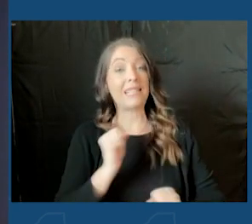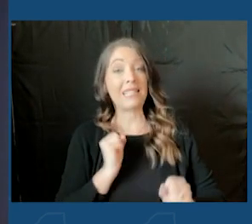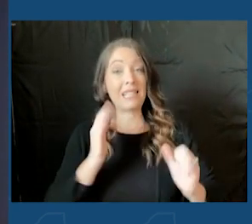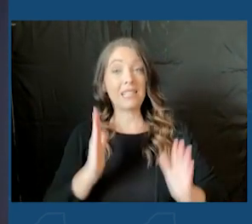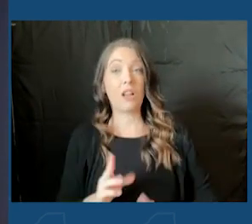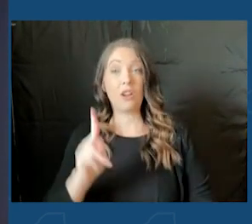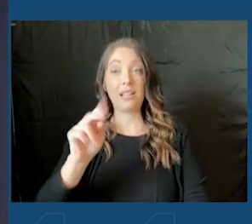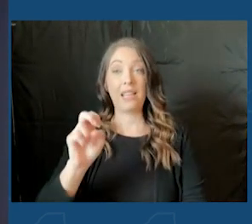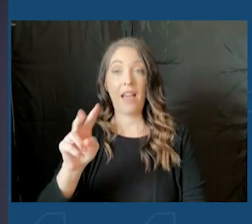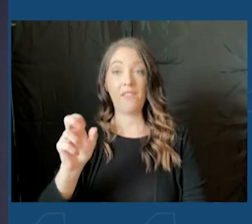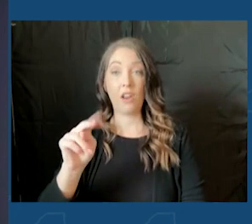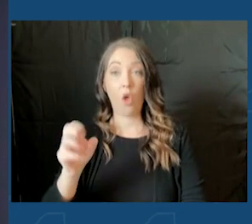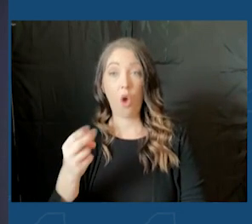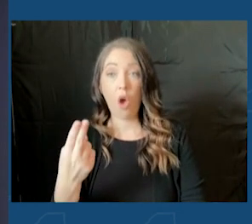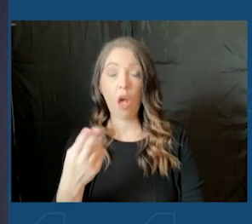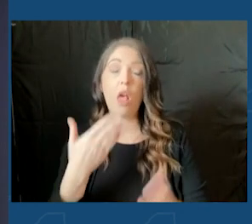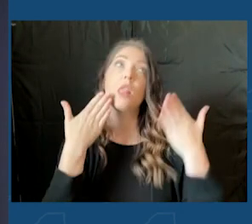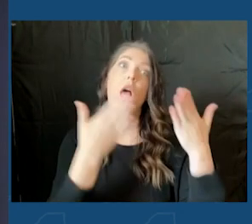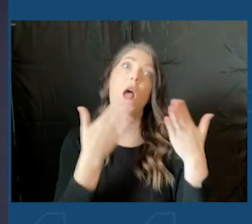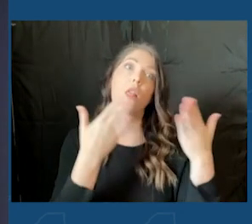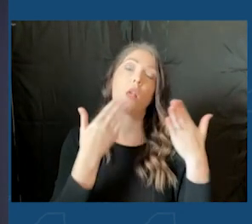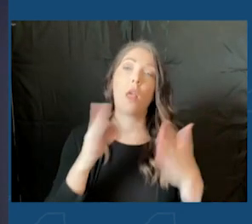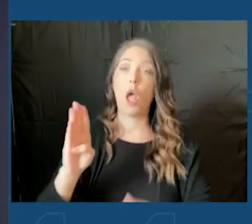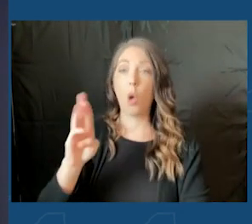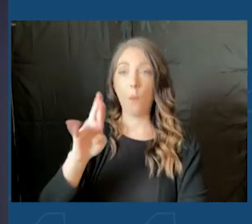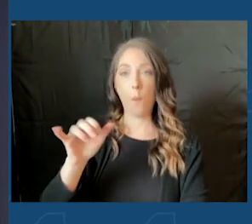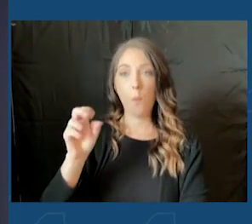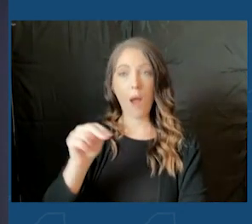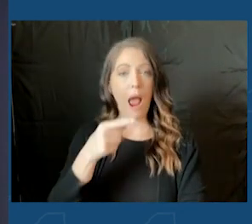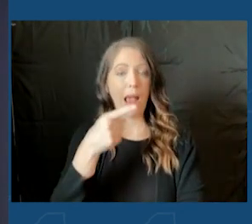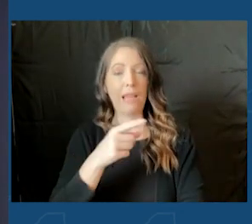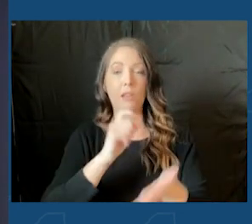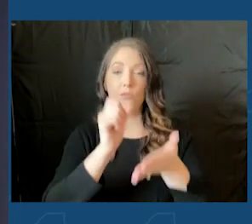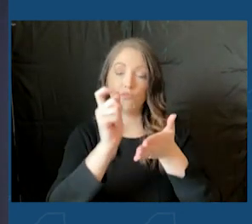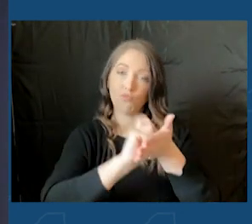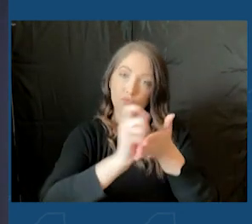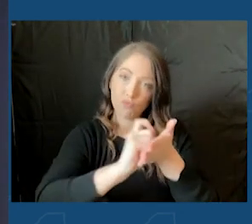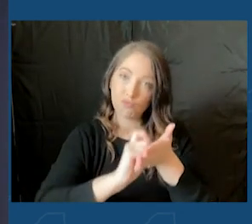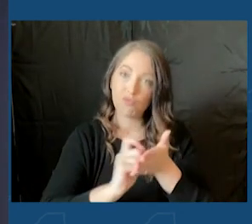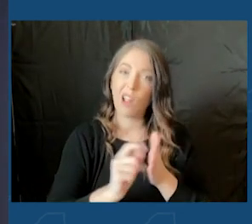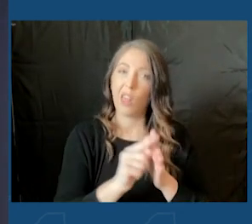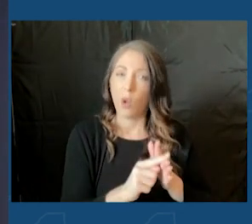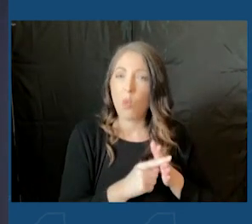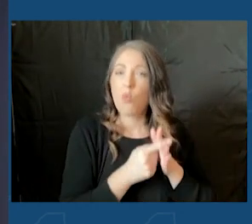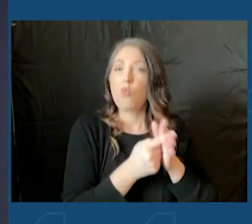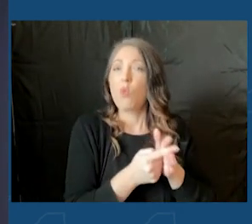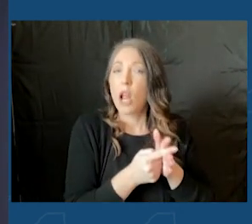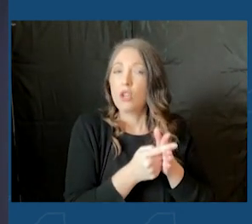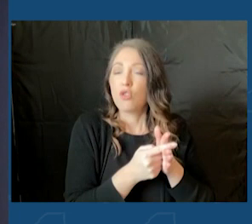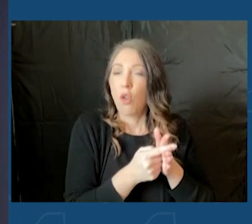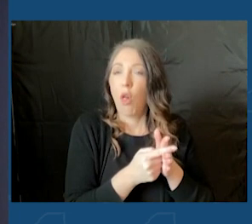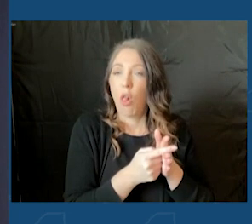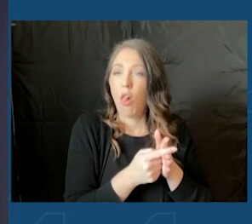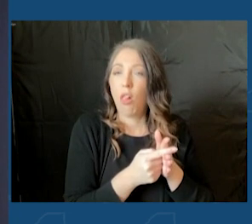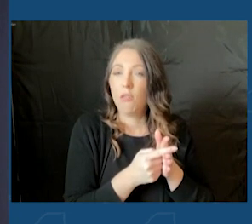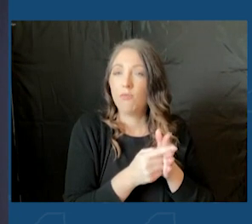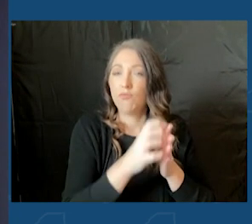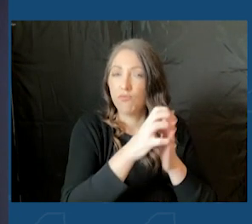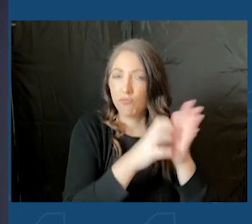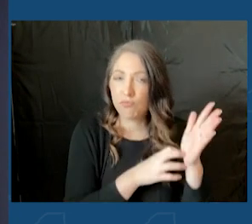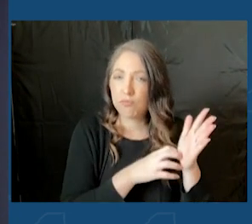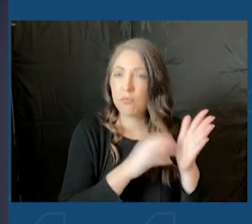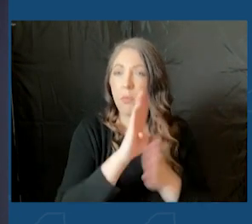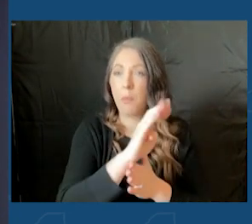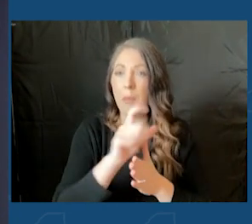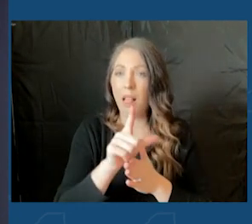work. Brian drafted this bill, or the original version of this bill,